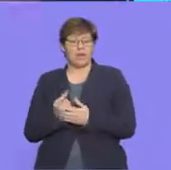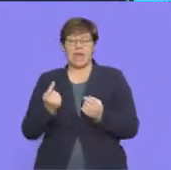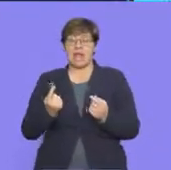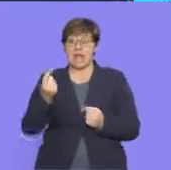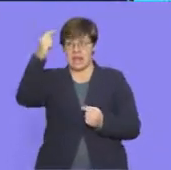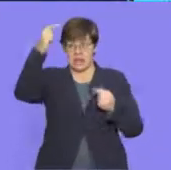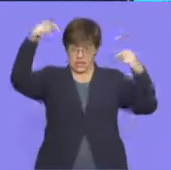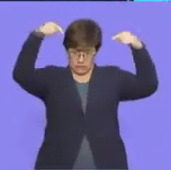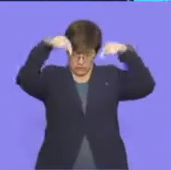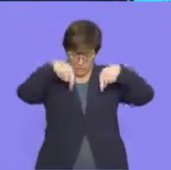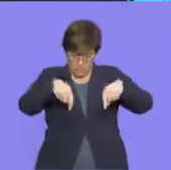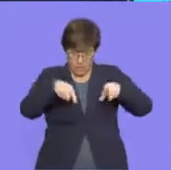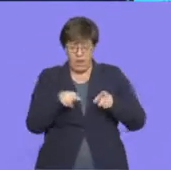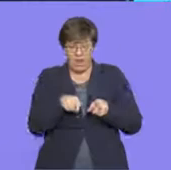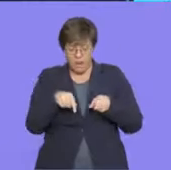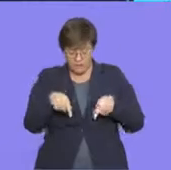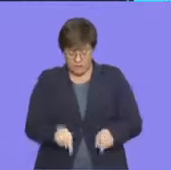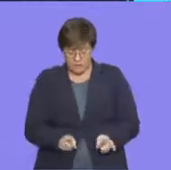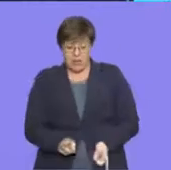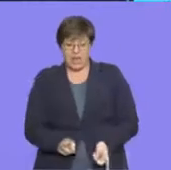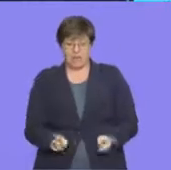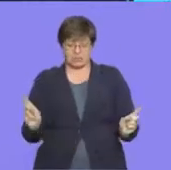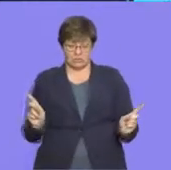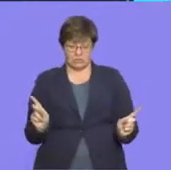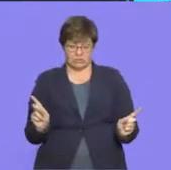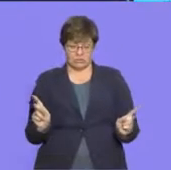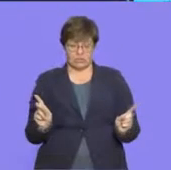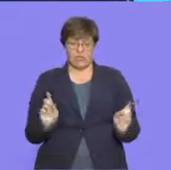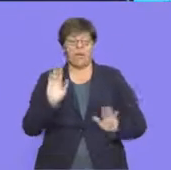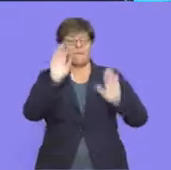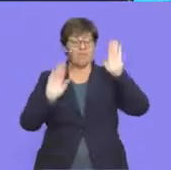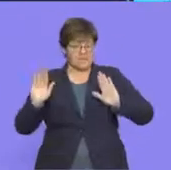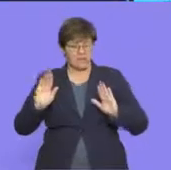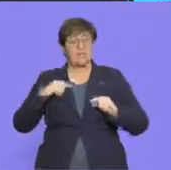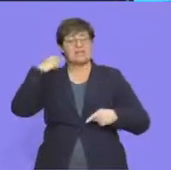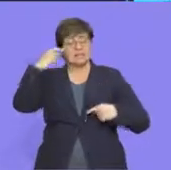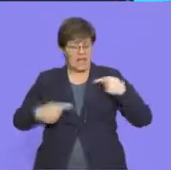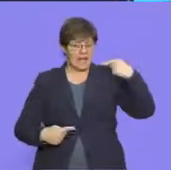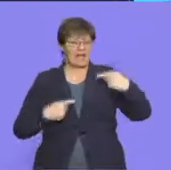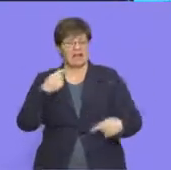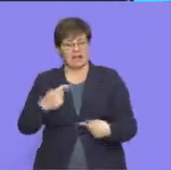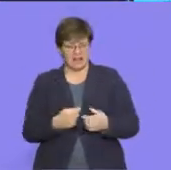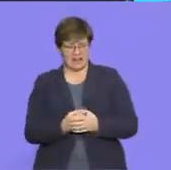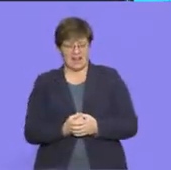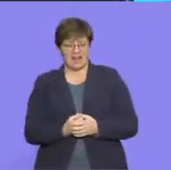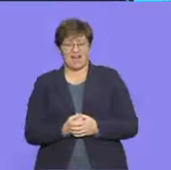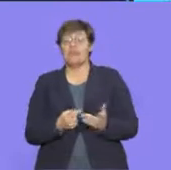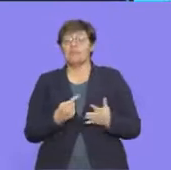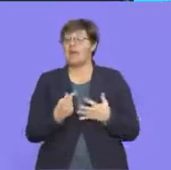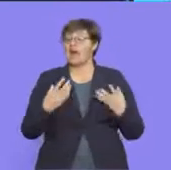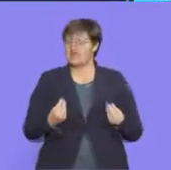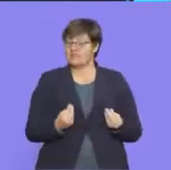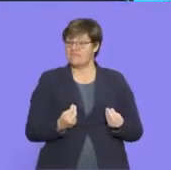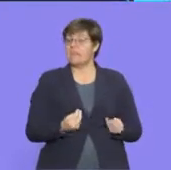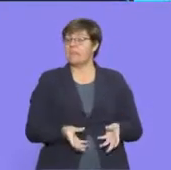out. In, top, bottom, out. There's that pattern, that cycle that goes. And when each time that I have to get